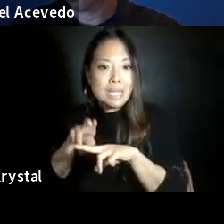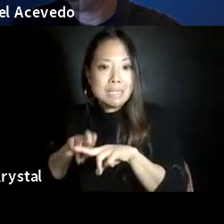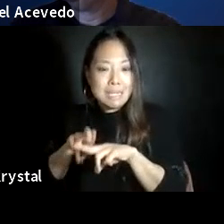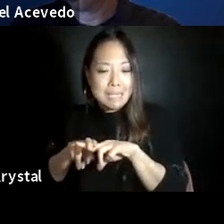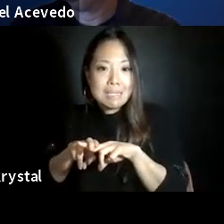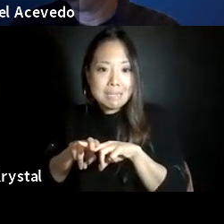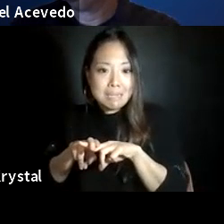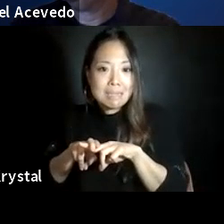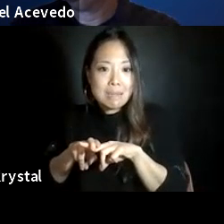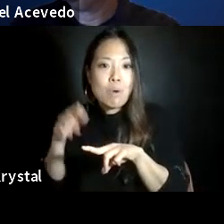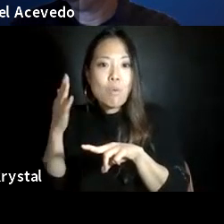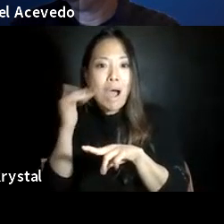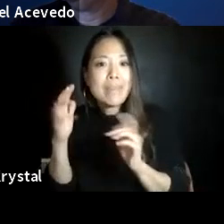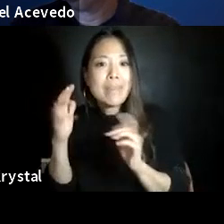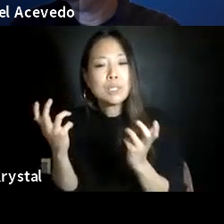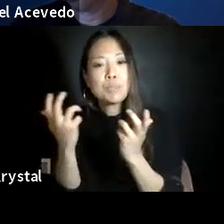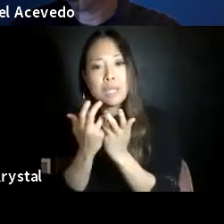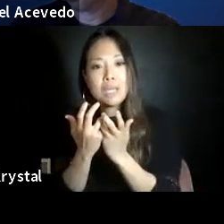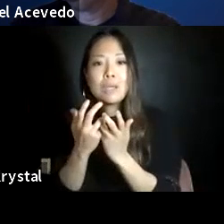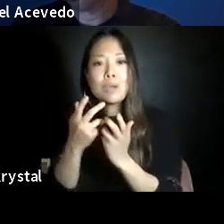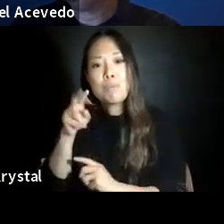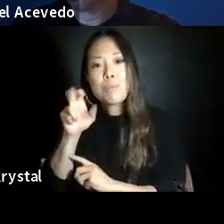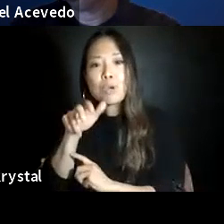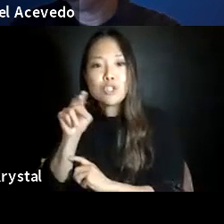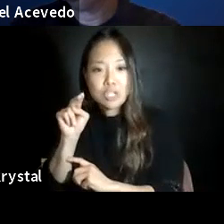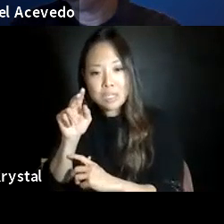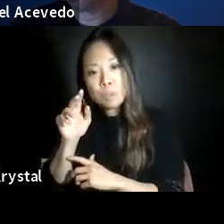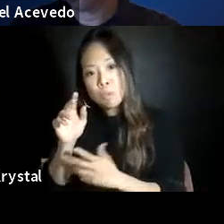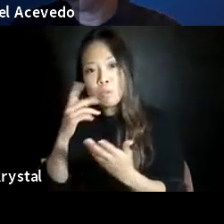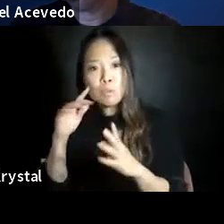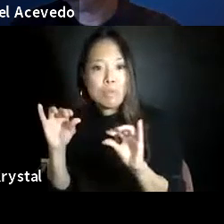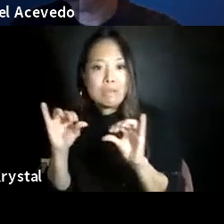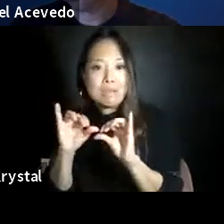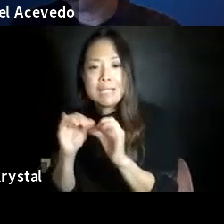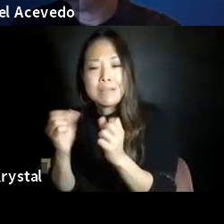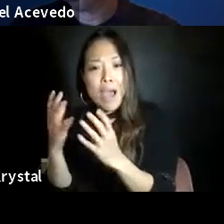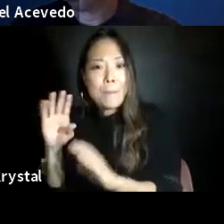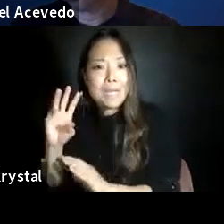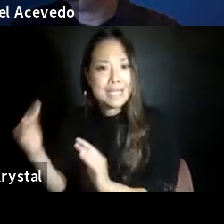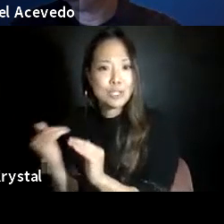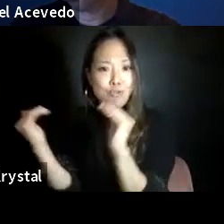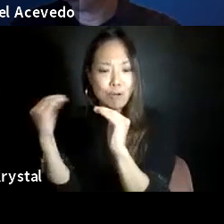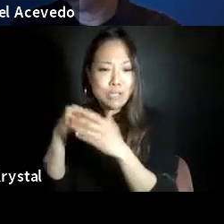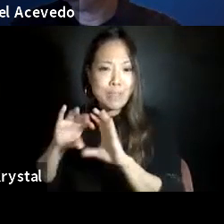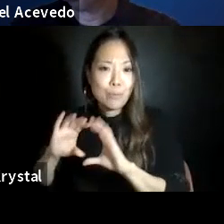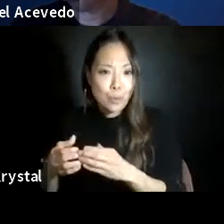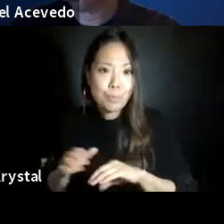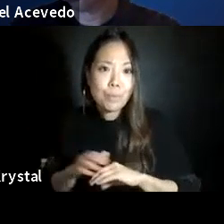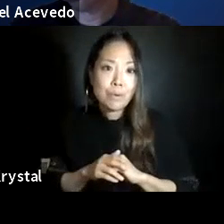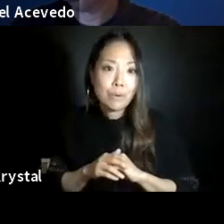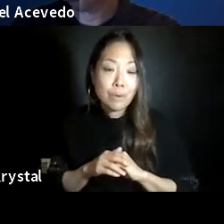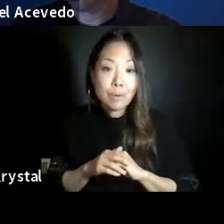the size of the 6th graders in that grouping, whether it's